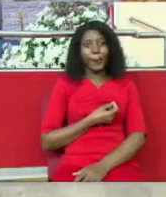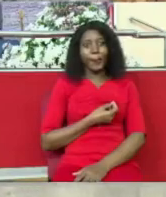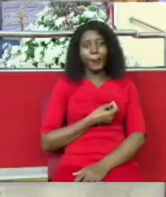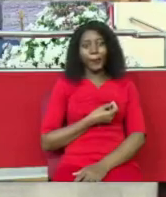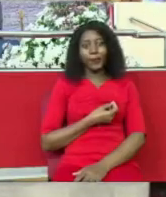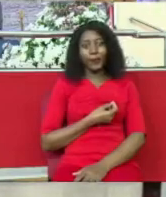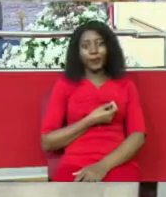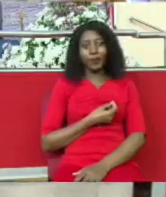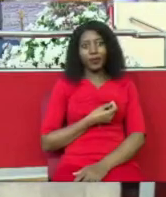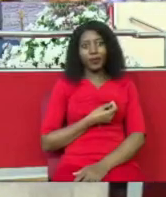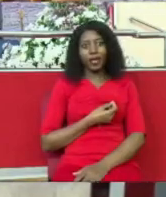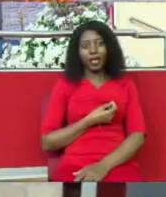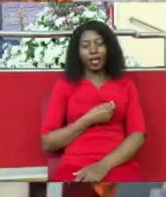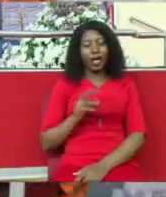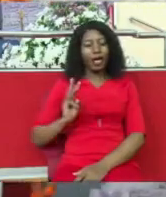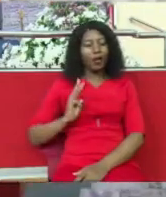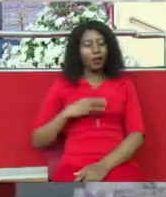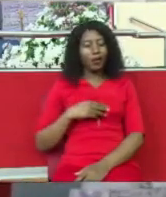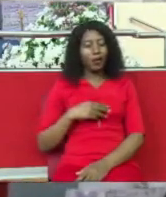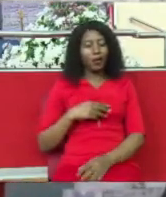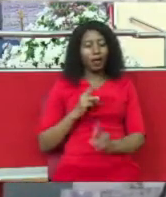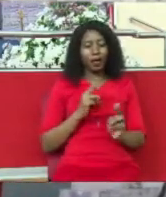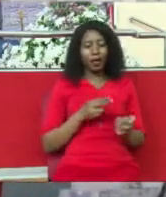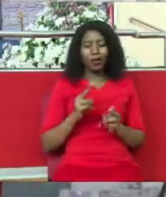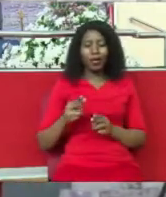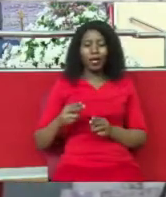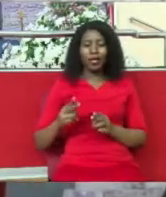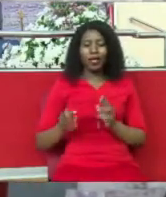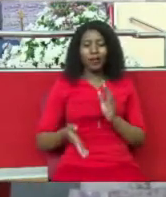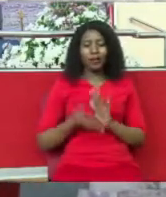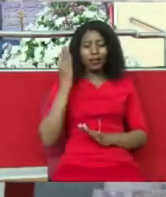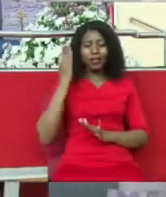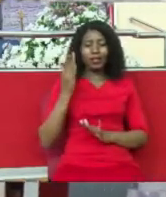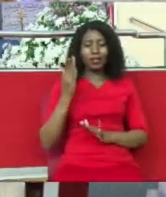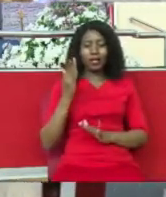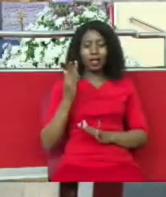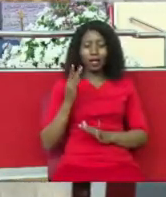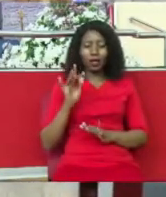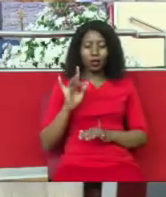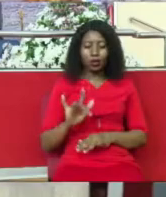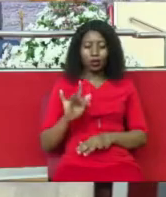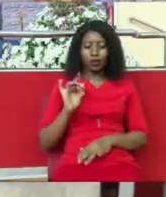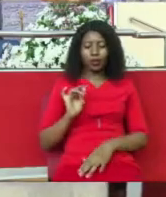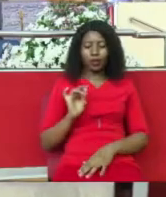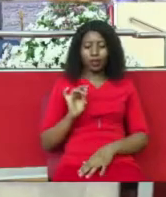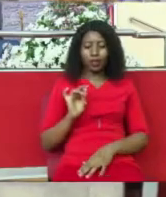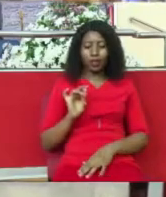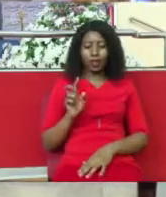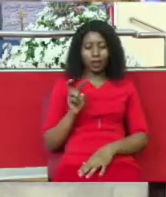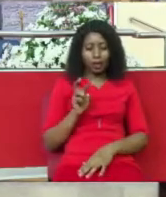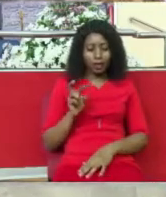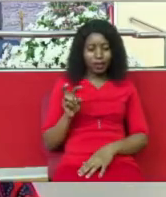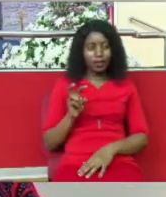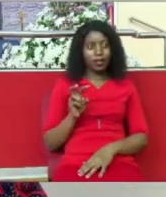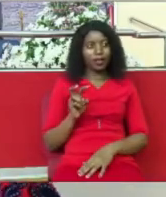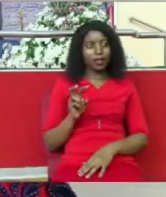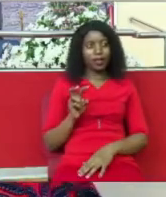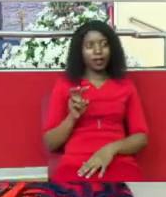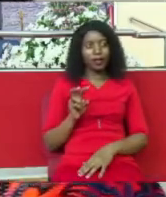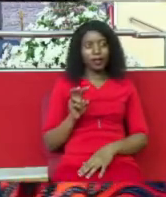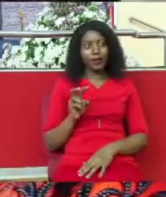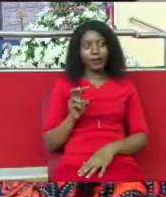And we are normally quick with our fingers to hit the button. Oh, that the Lord would fill us in such